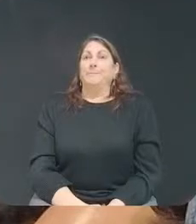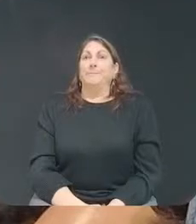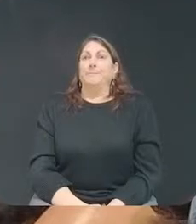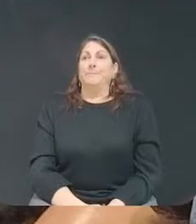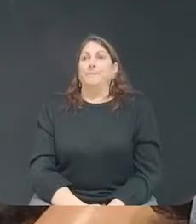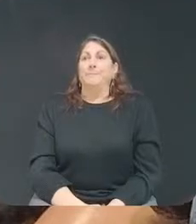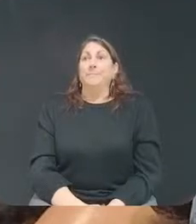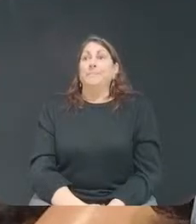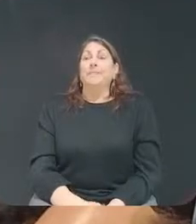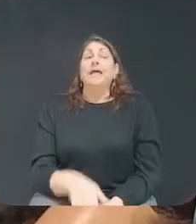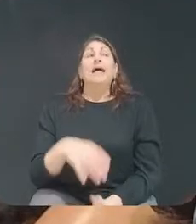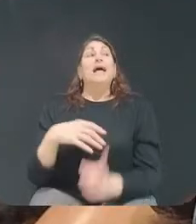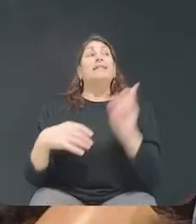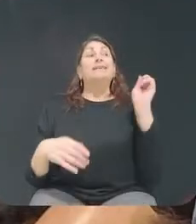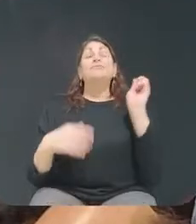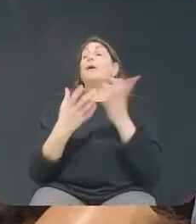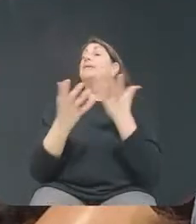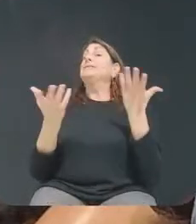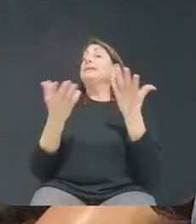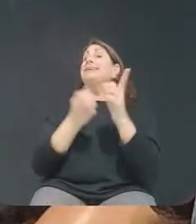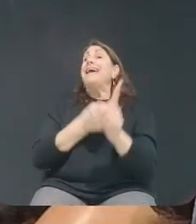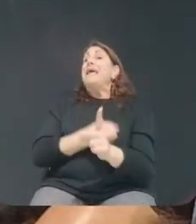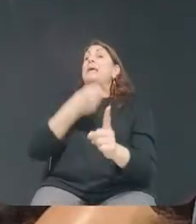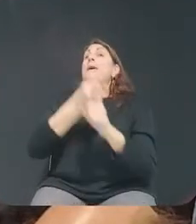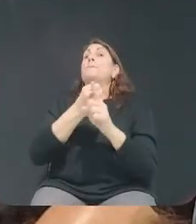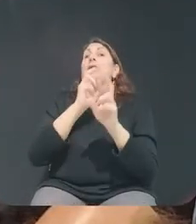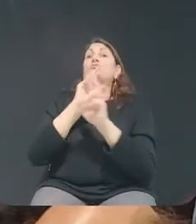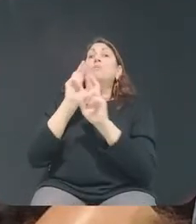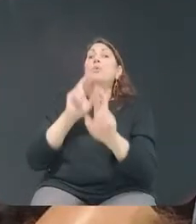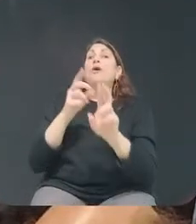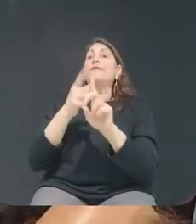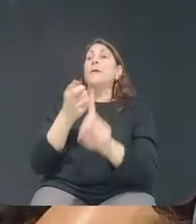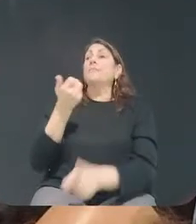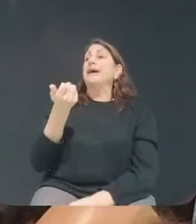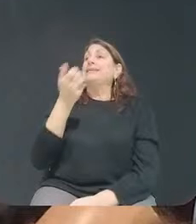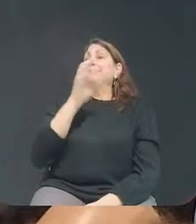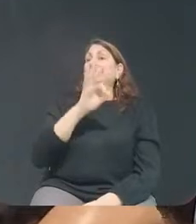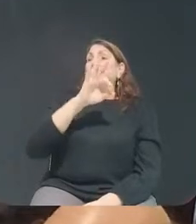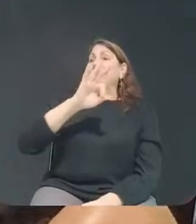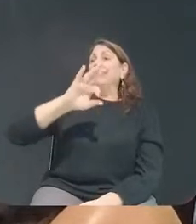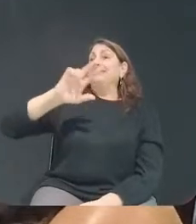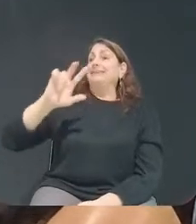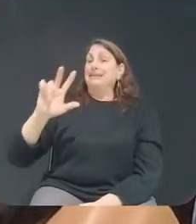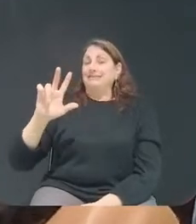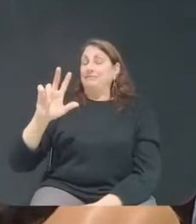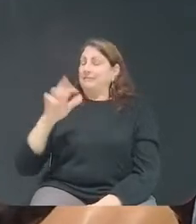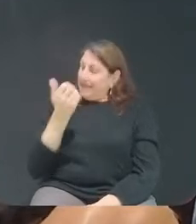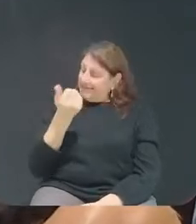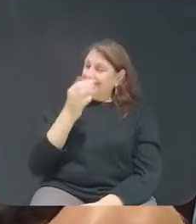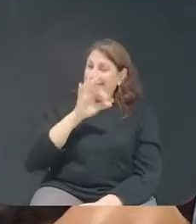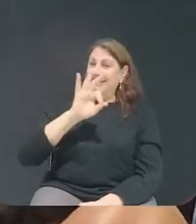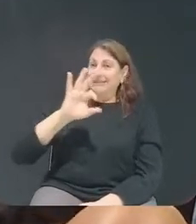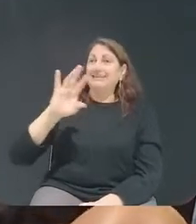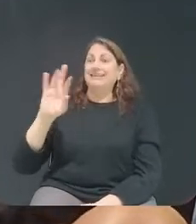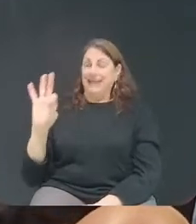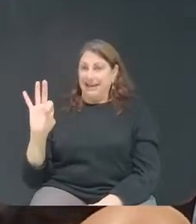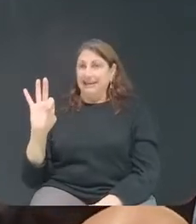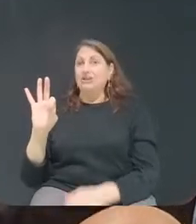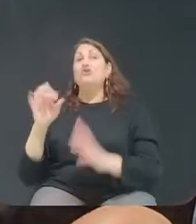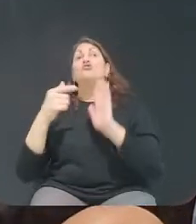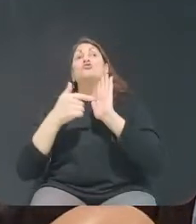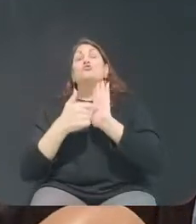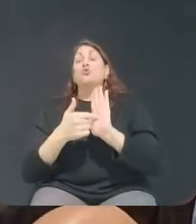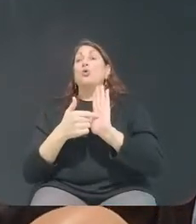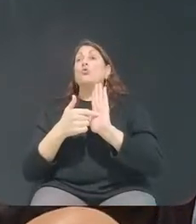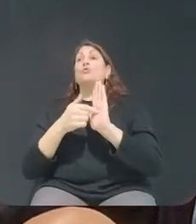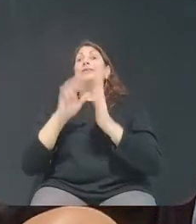This impact report from 1999 evaluates progress made by the city towards goals outlined in its consolidated plan for